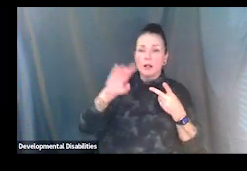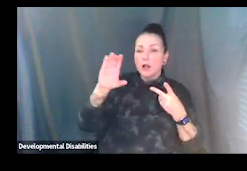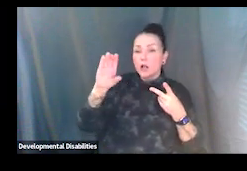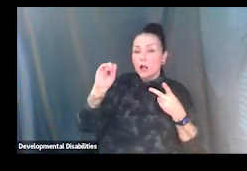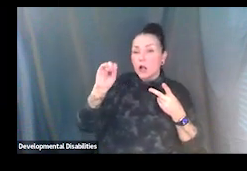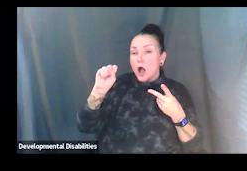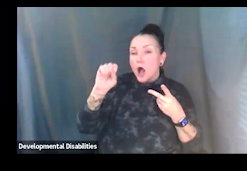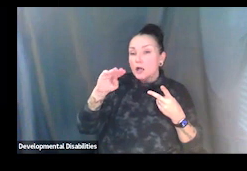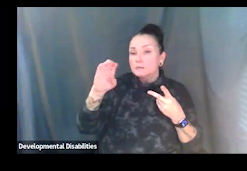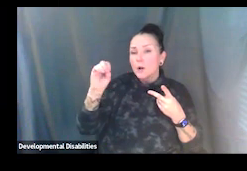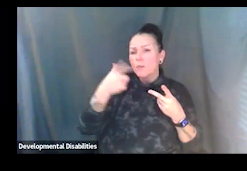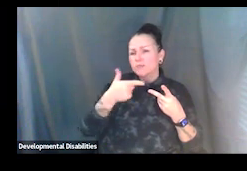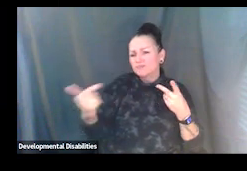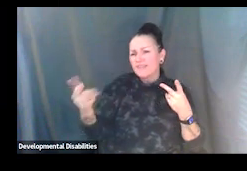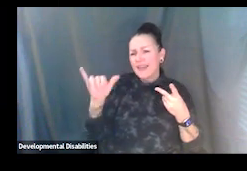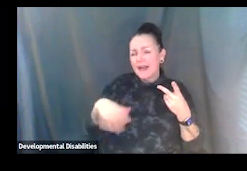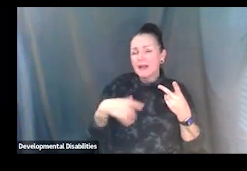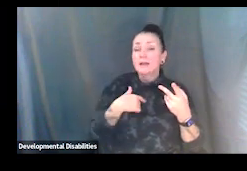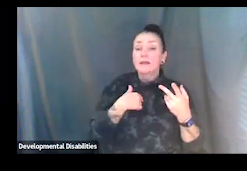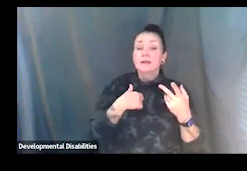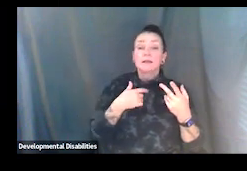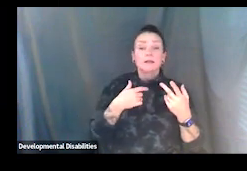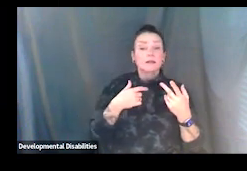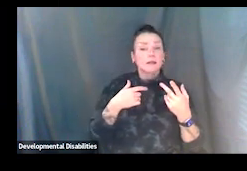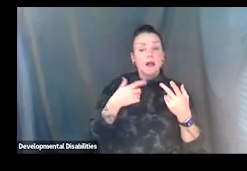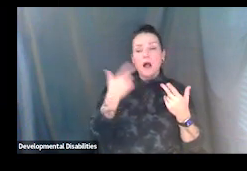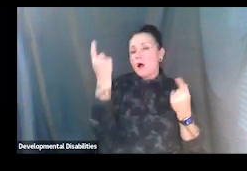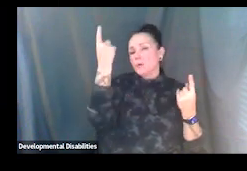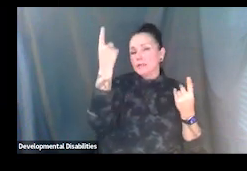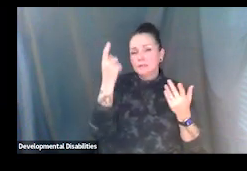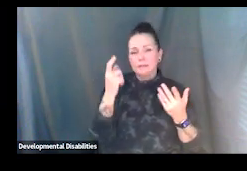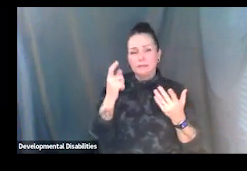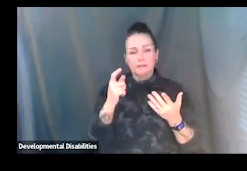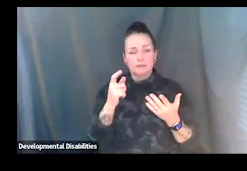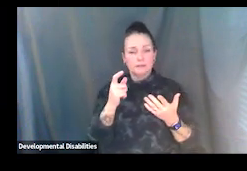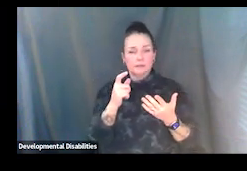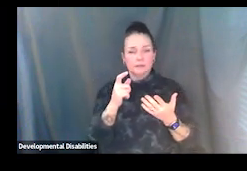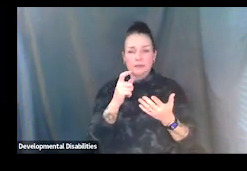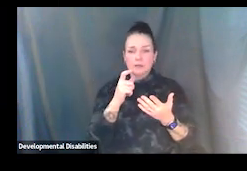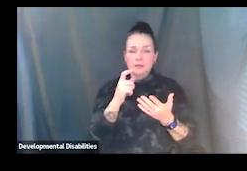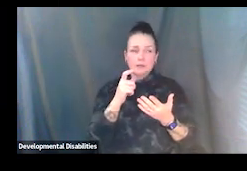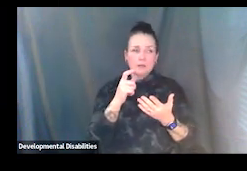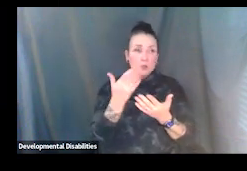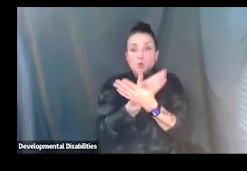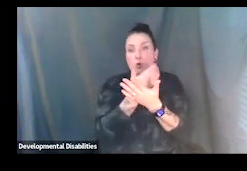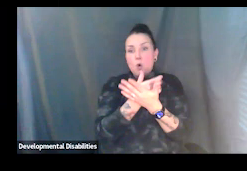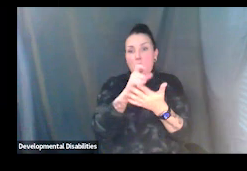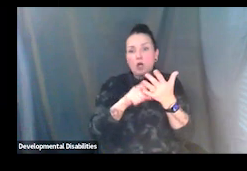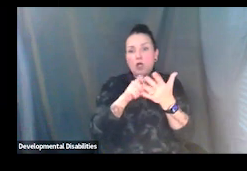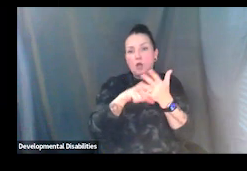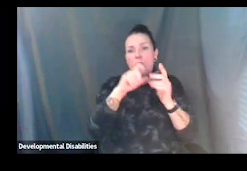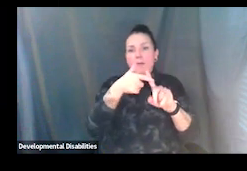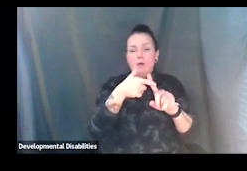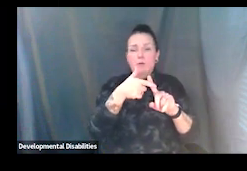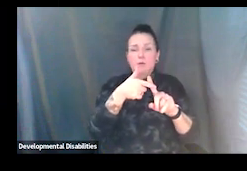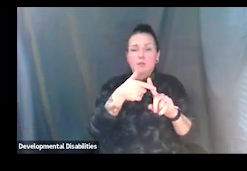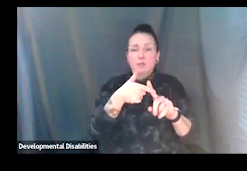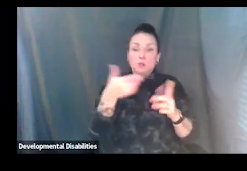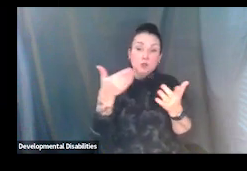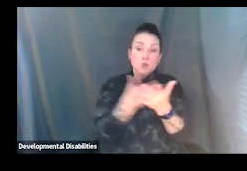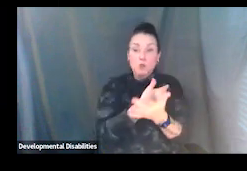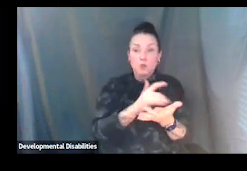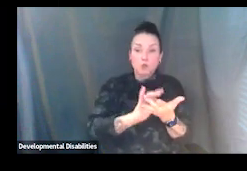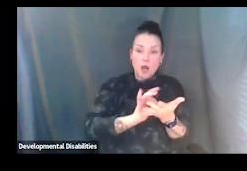that they're touting. And I think that's a really good idea. And I think it's important to be aware of what people are asking about, what patients are asking about, what their parents are asking